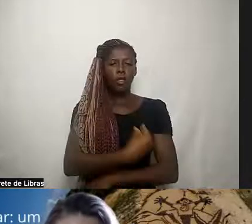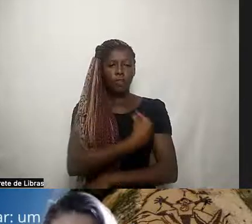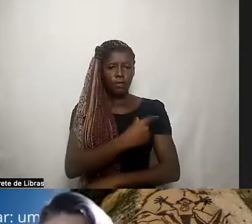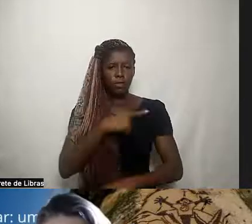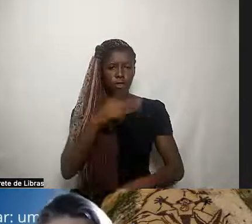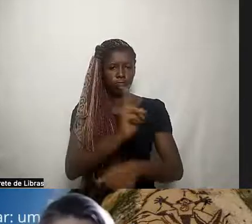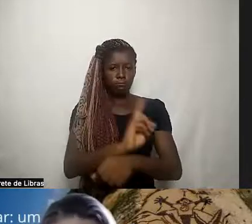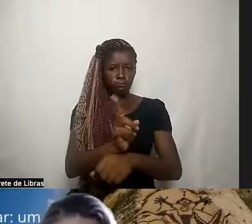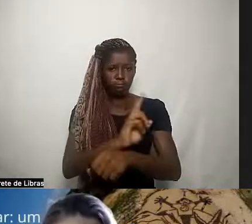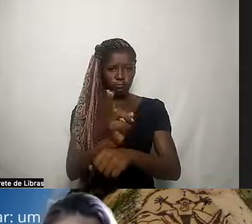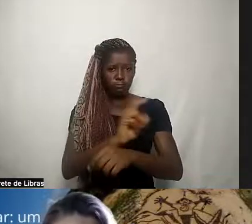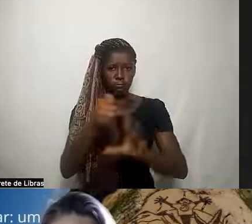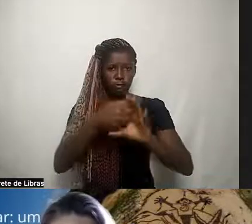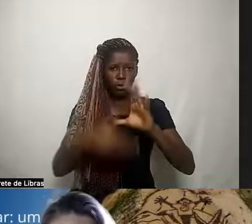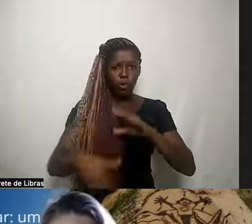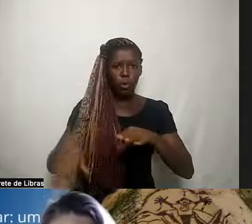the development of